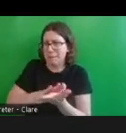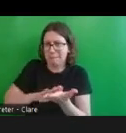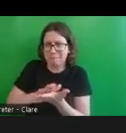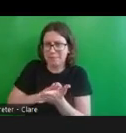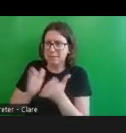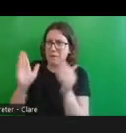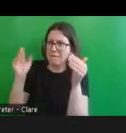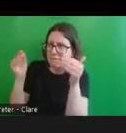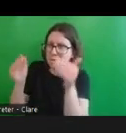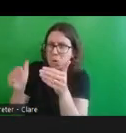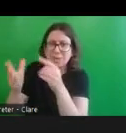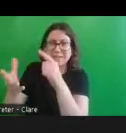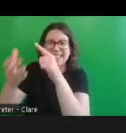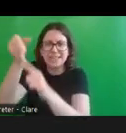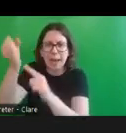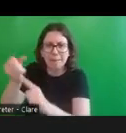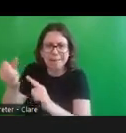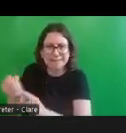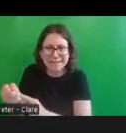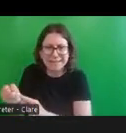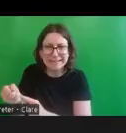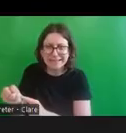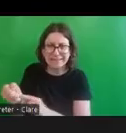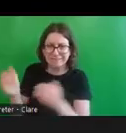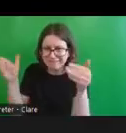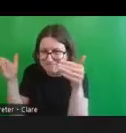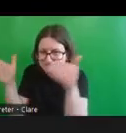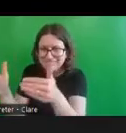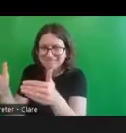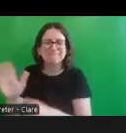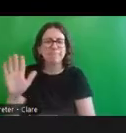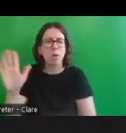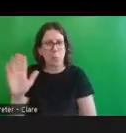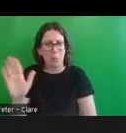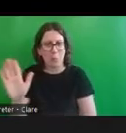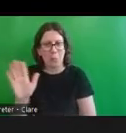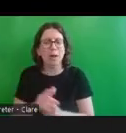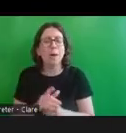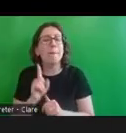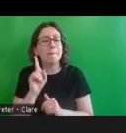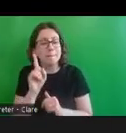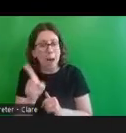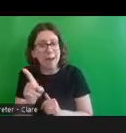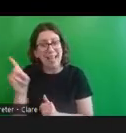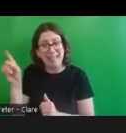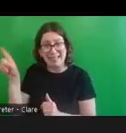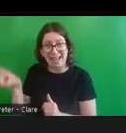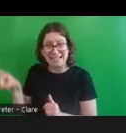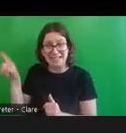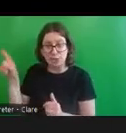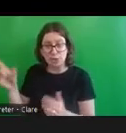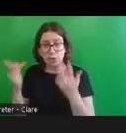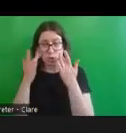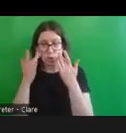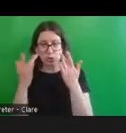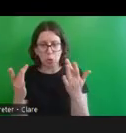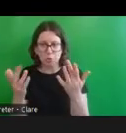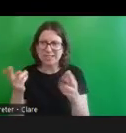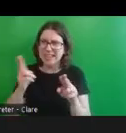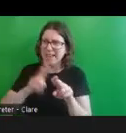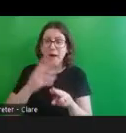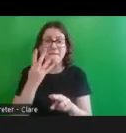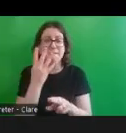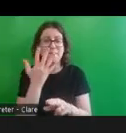attainment for its own sake. But what this is showing you is that actually looking at a set of about 54 primary